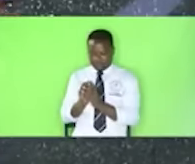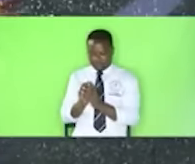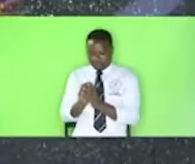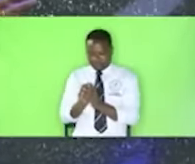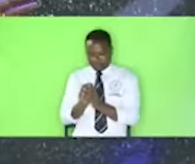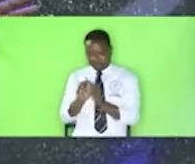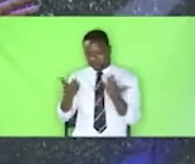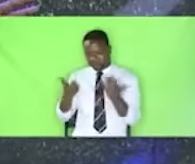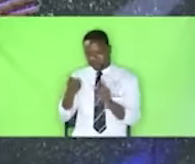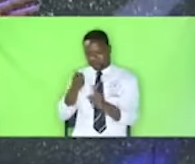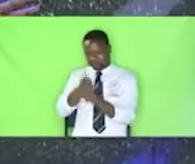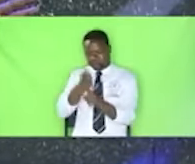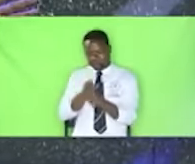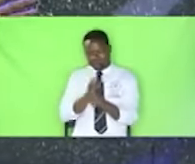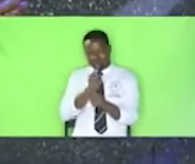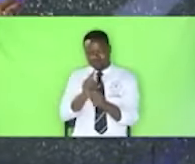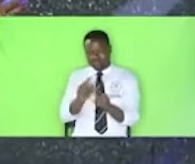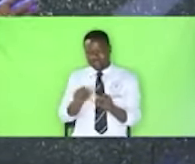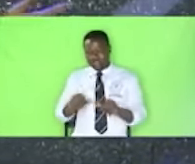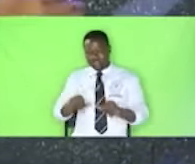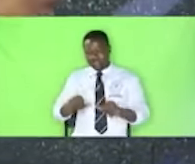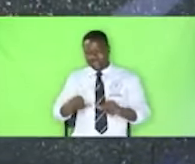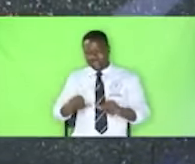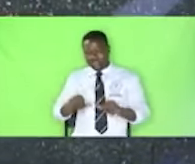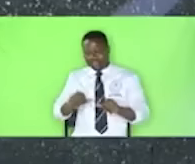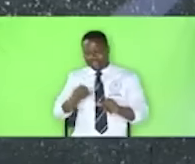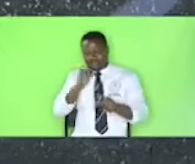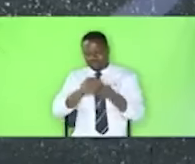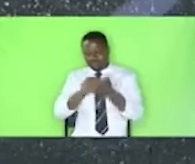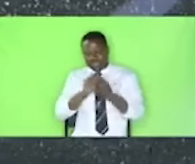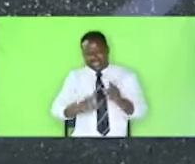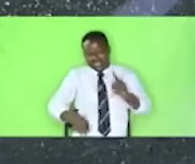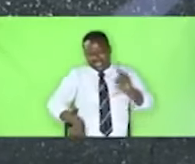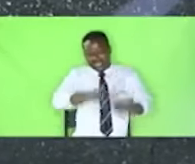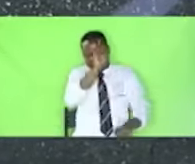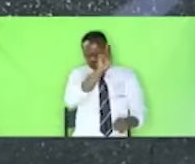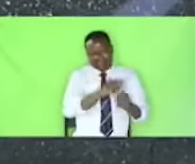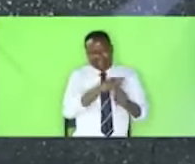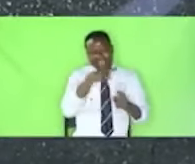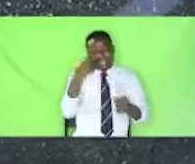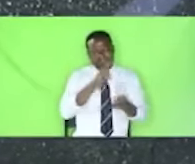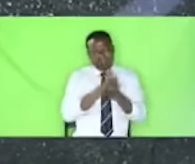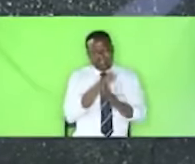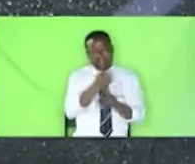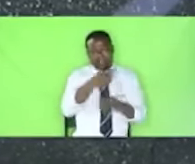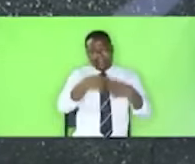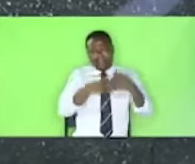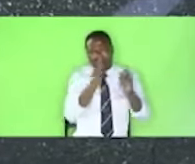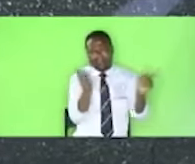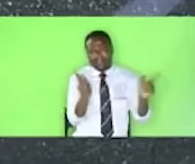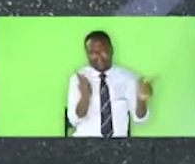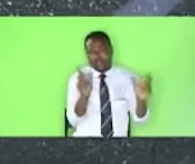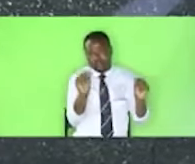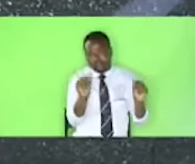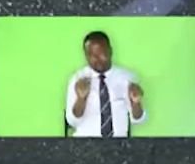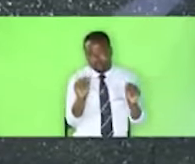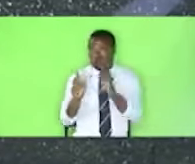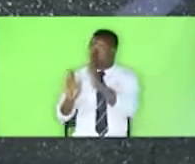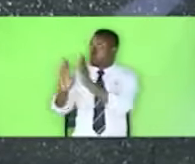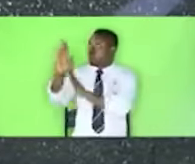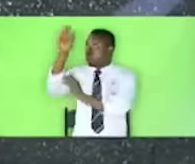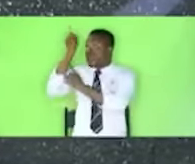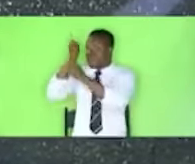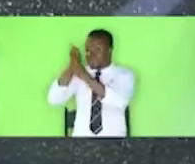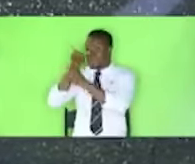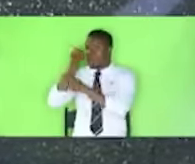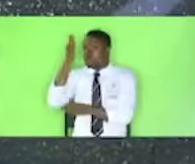not his being evicted from the Garden of Eden. No. Because God knew